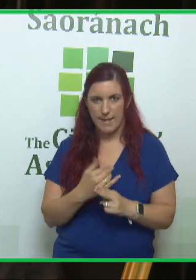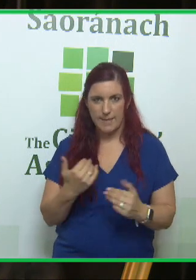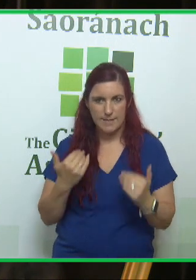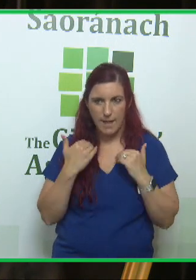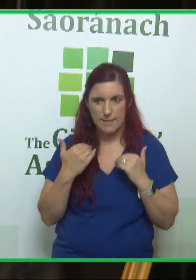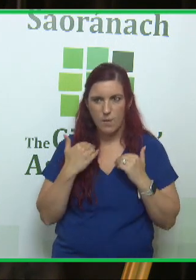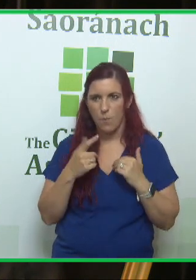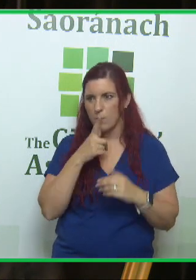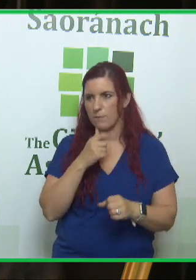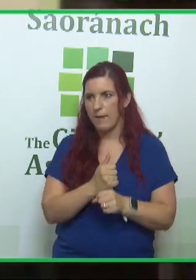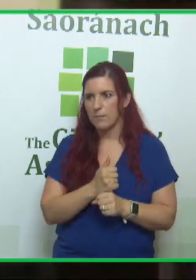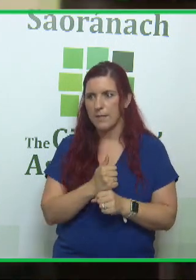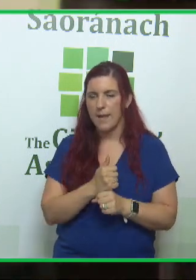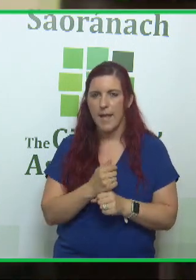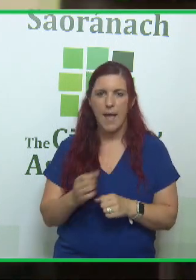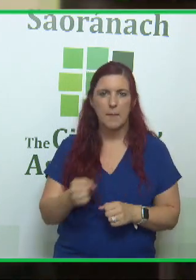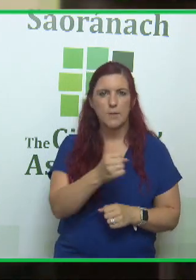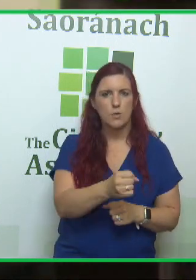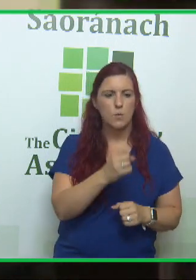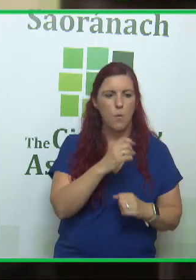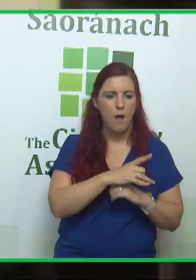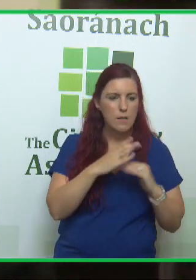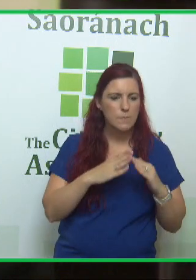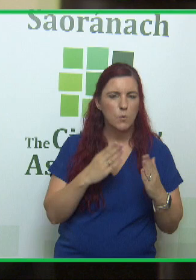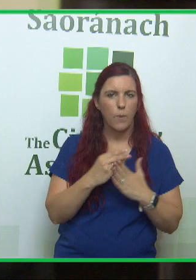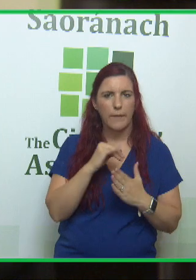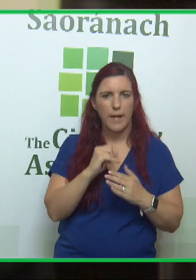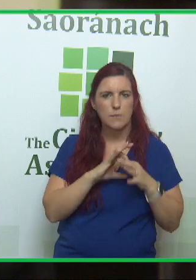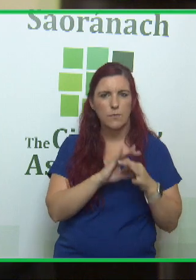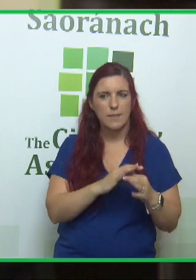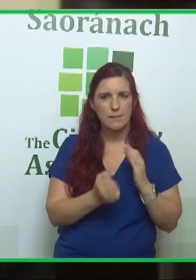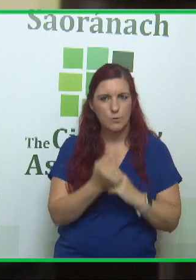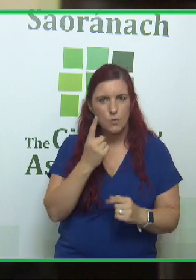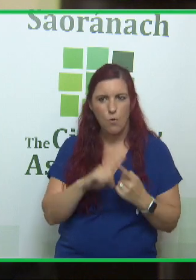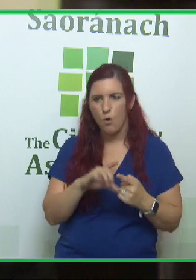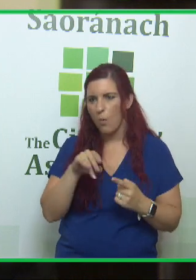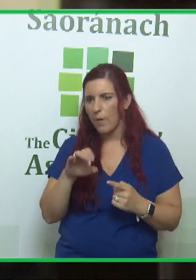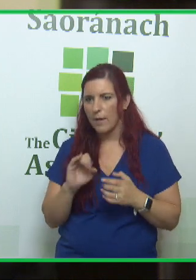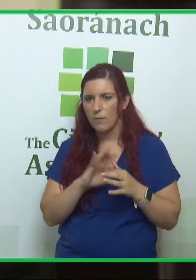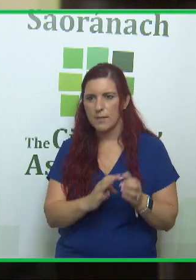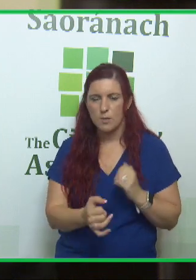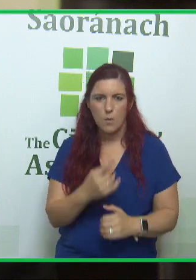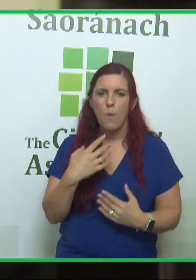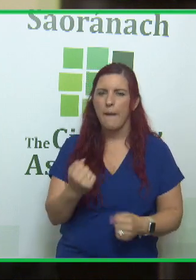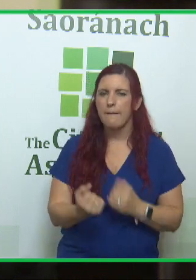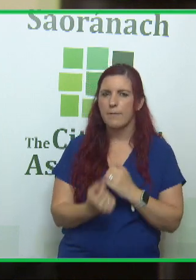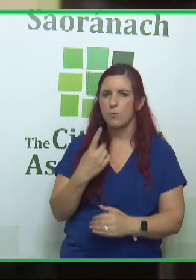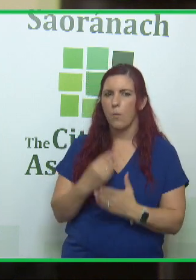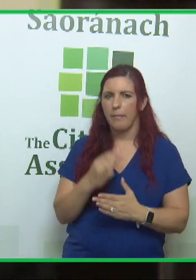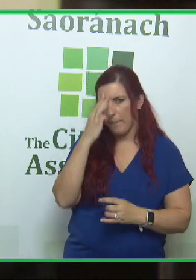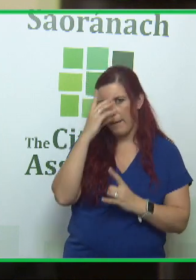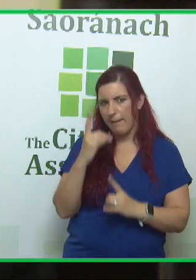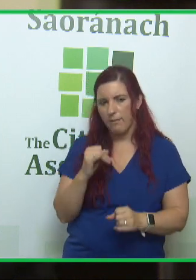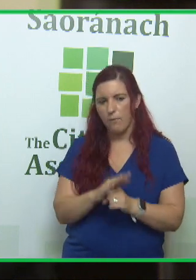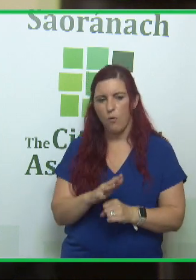around admissions to hospital for people with cannabis-related problems or cocaine-related problems. We had a difficulty with mental health in terms of Vision for Change,